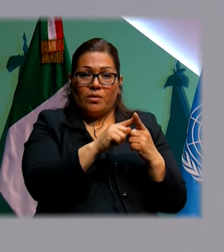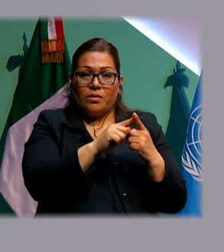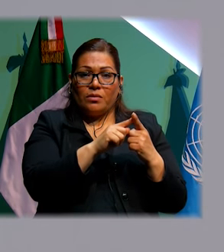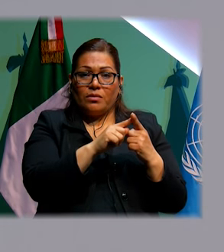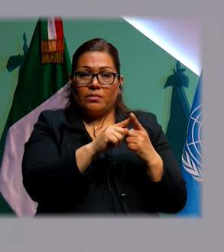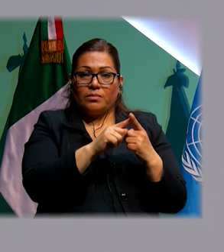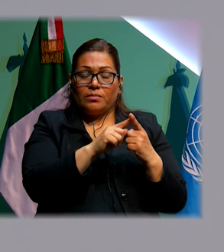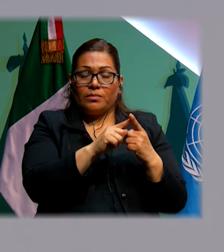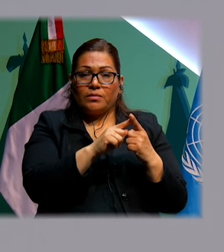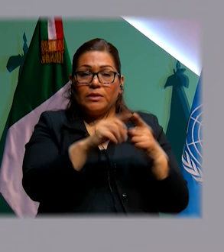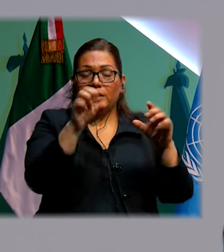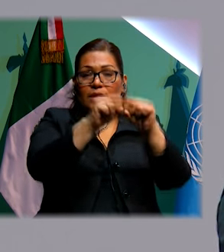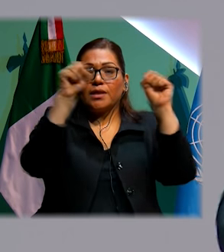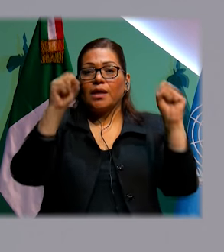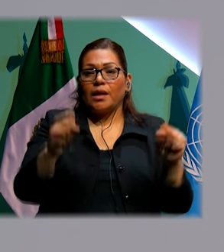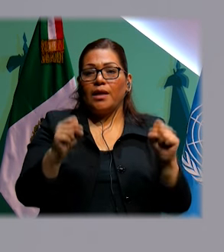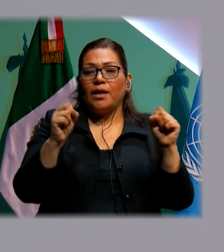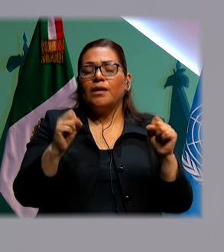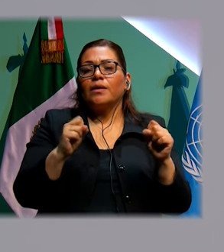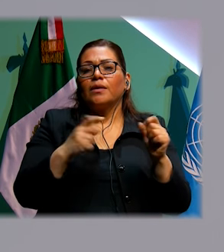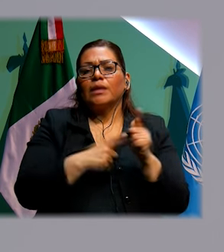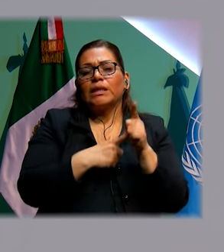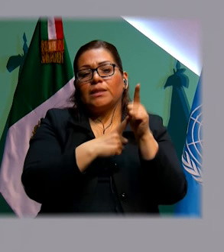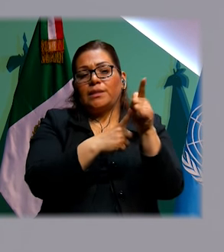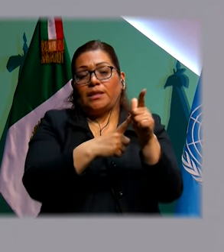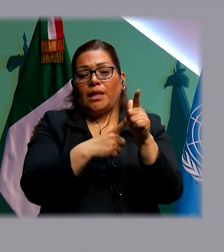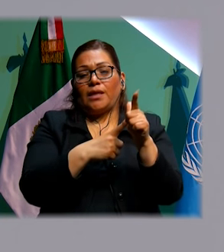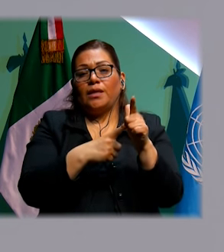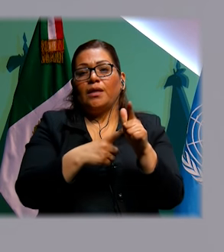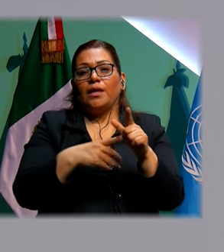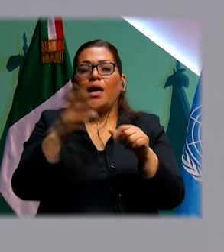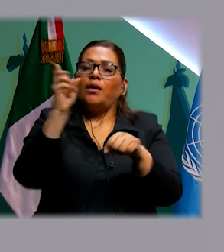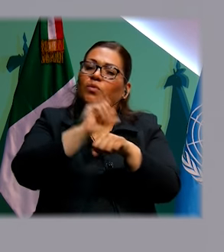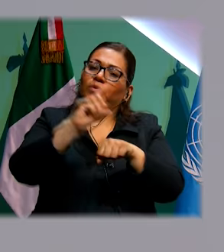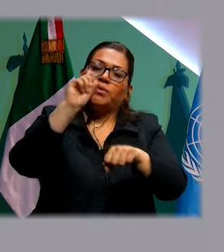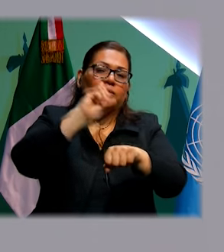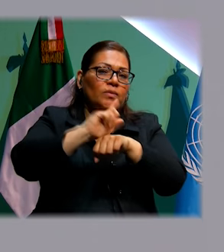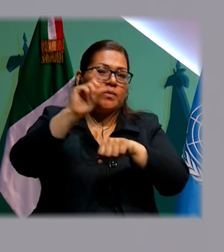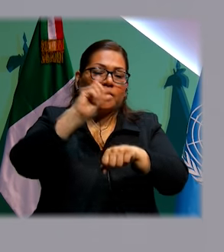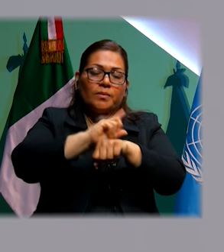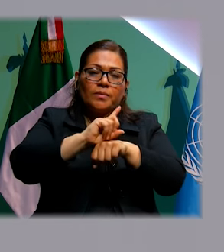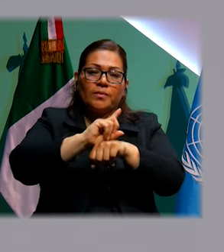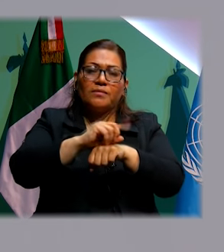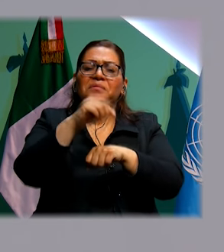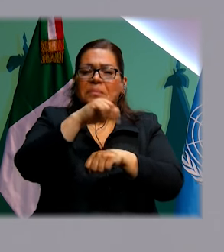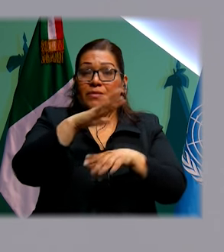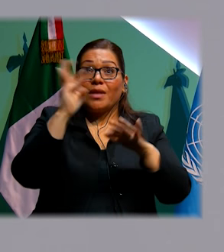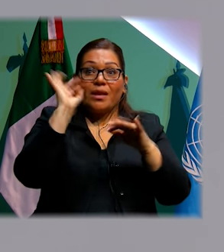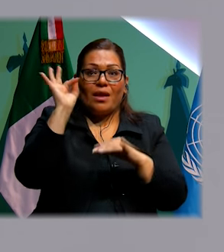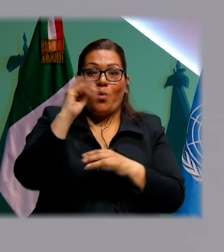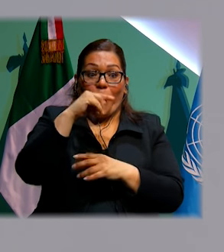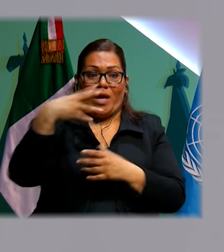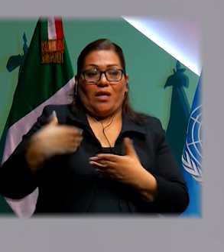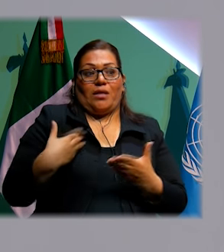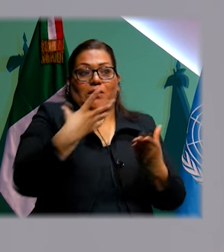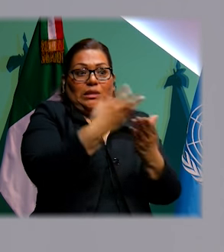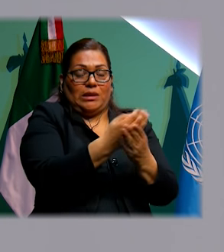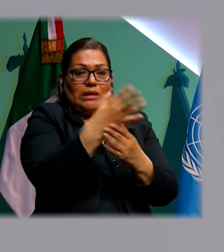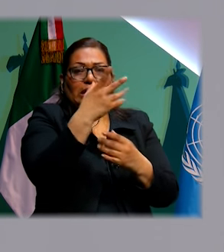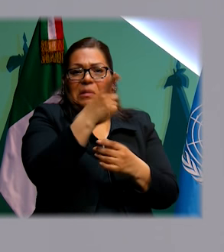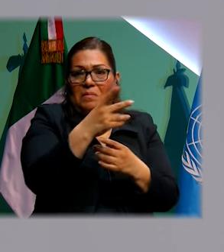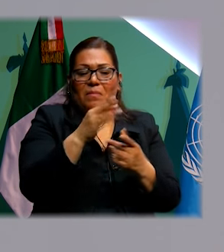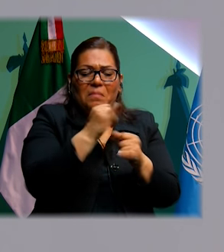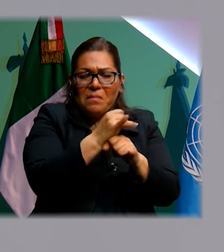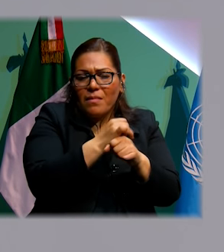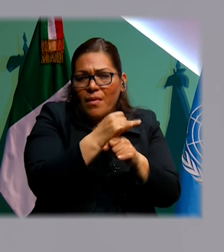affect our lives every single day. And we hope in a positive way, and as I say, we still have to deal with some of the other side